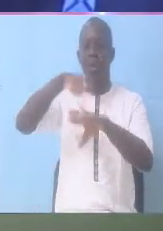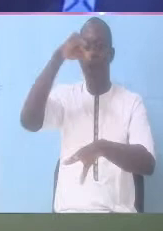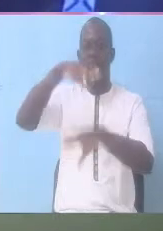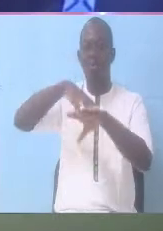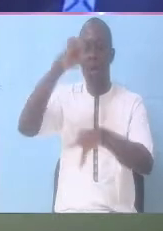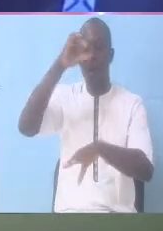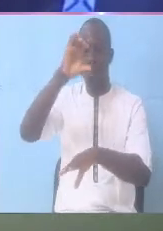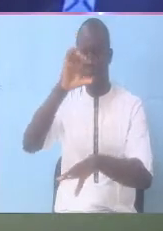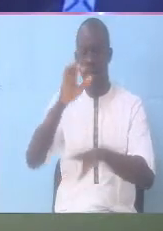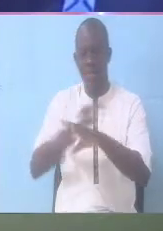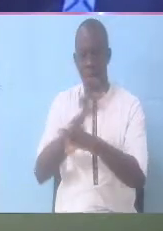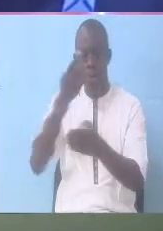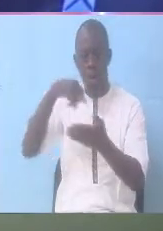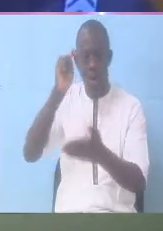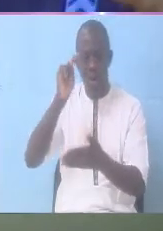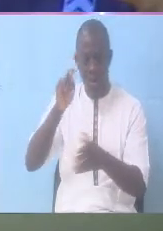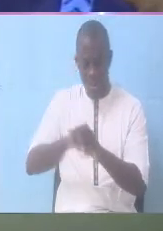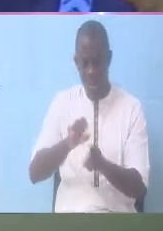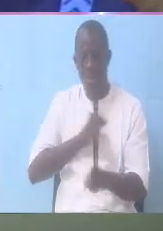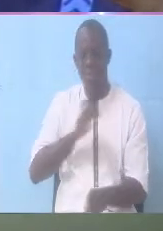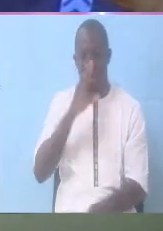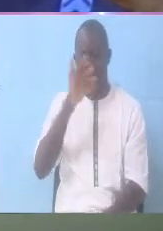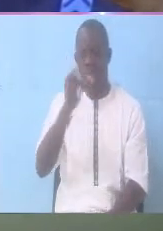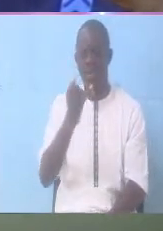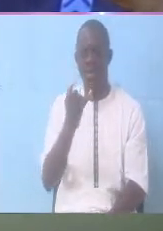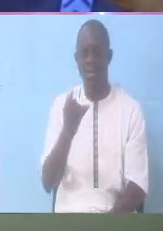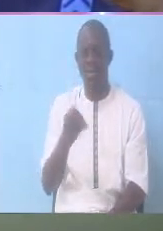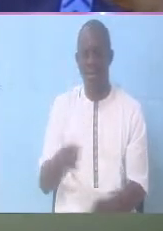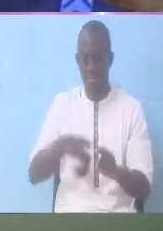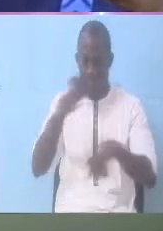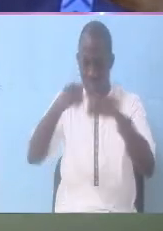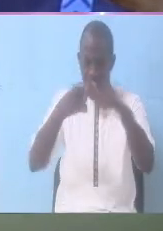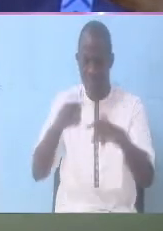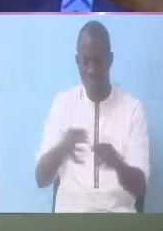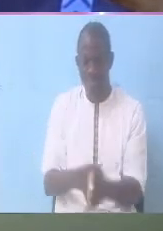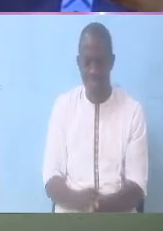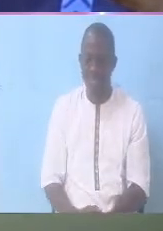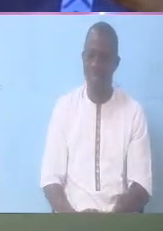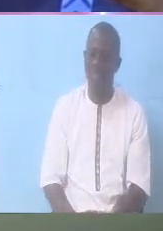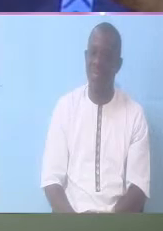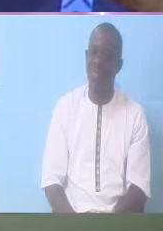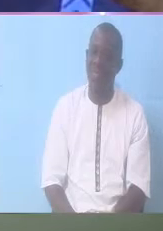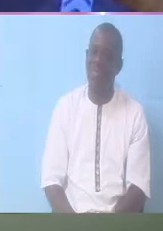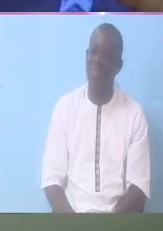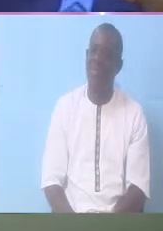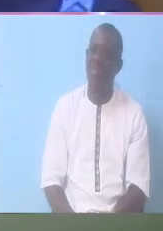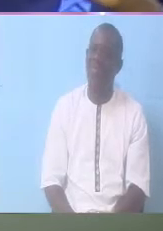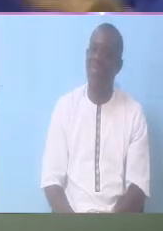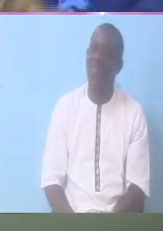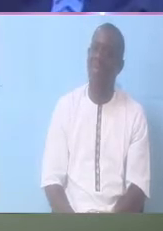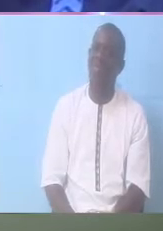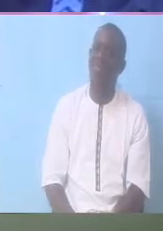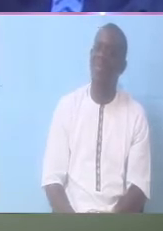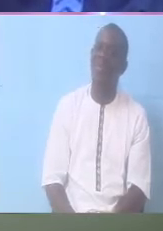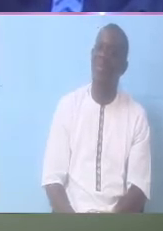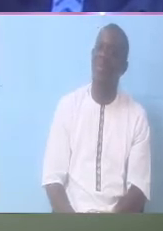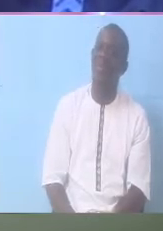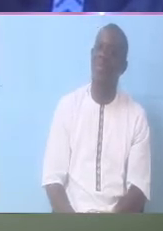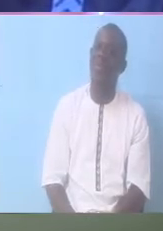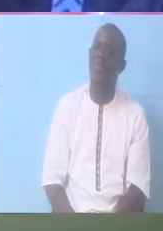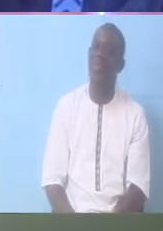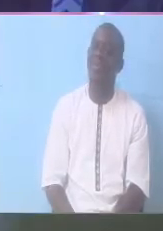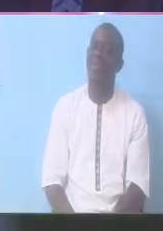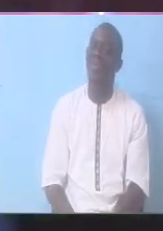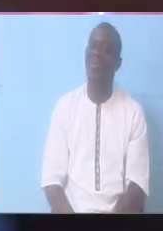Correct? Yes. Go ahead. The rest is not clear here. I cannot read them, to be honest. It's